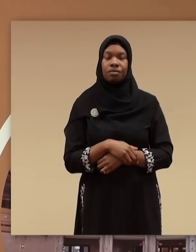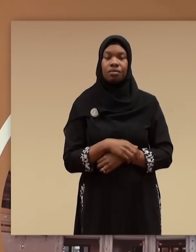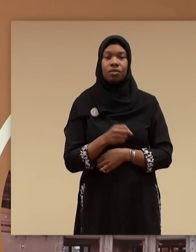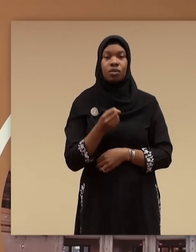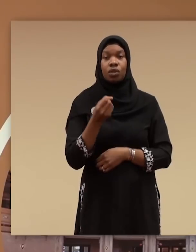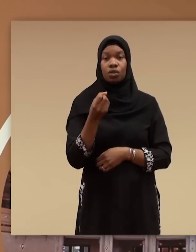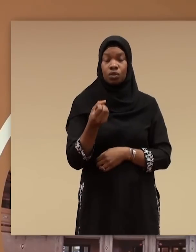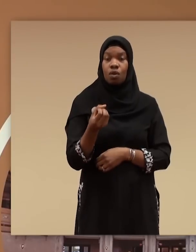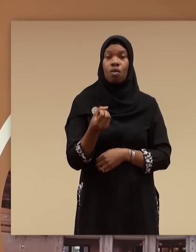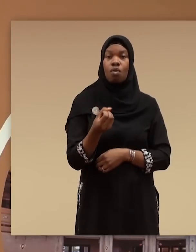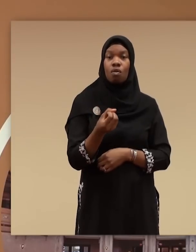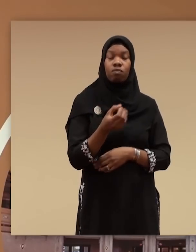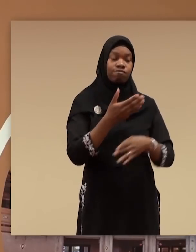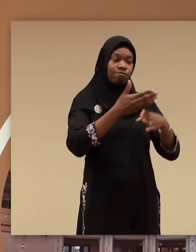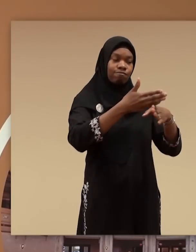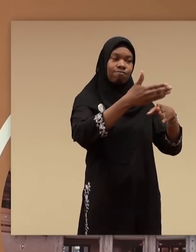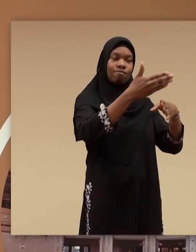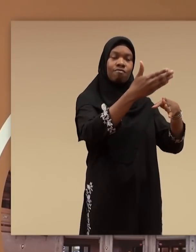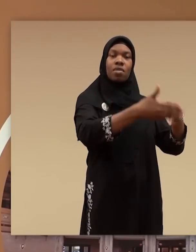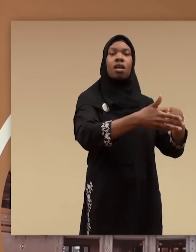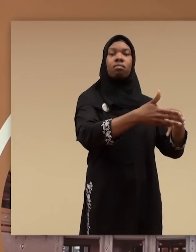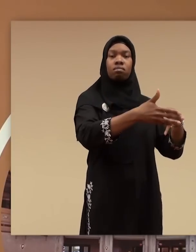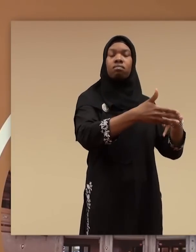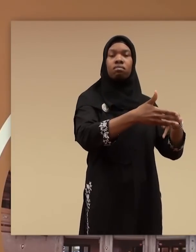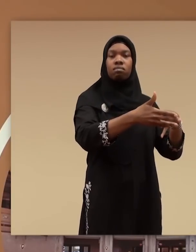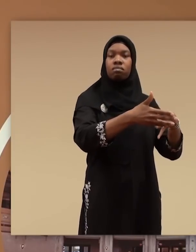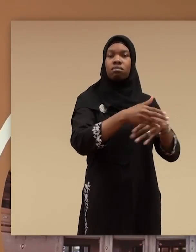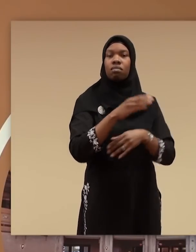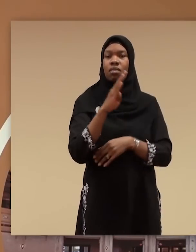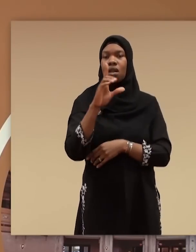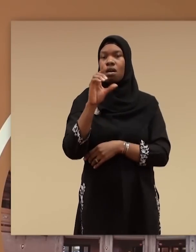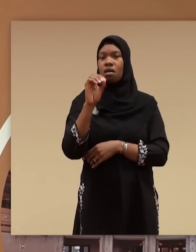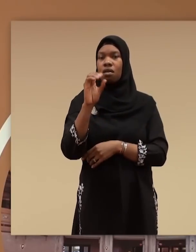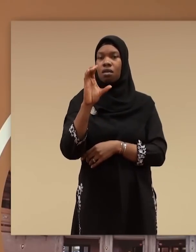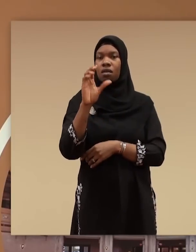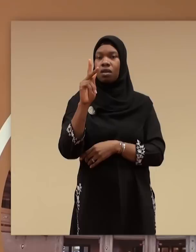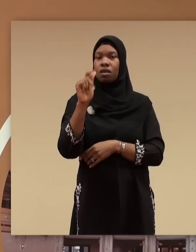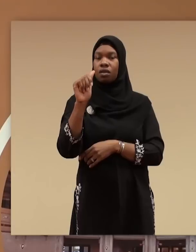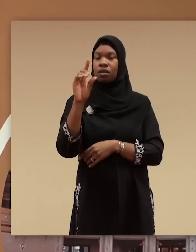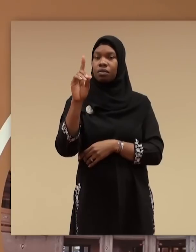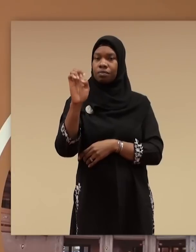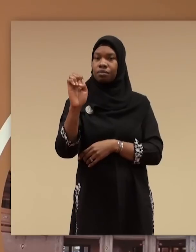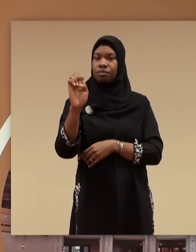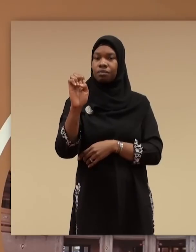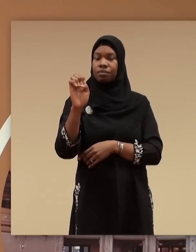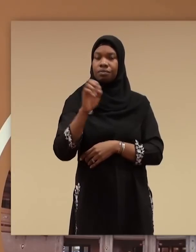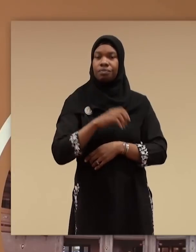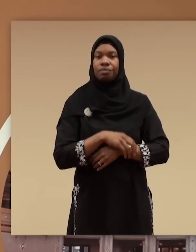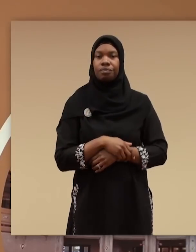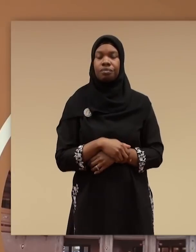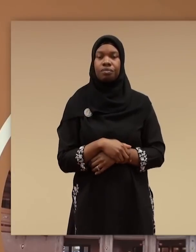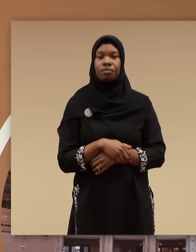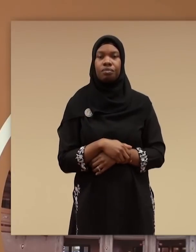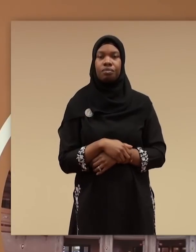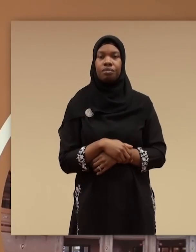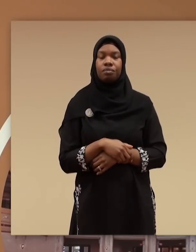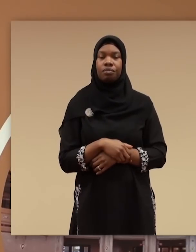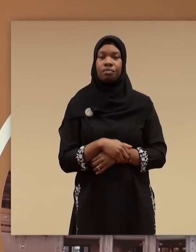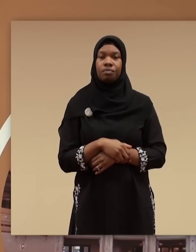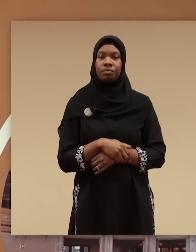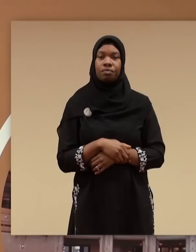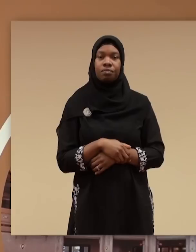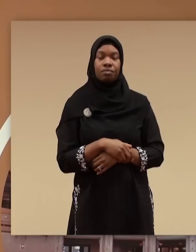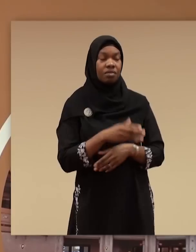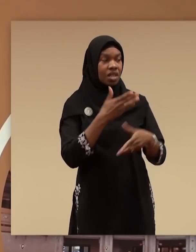Muslim against the Muslims, and they let him go back to their homes and buy and